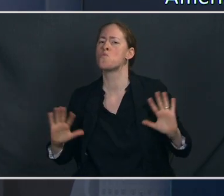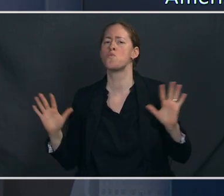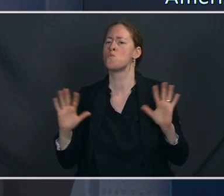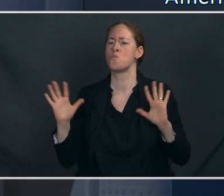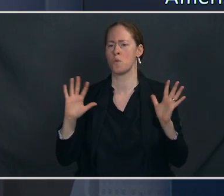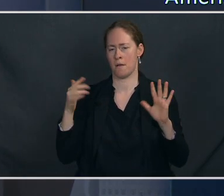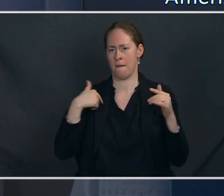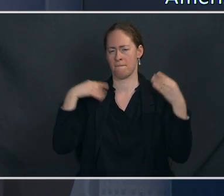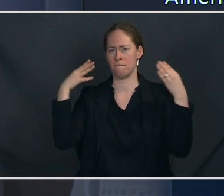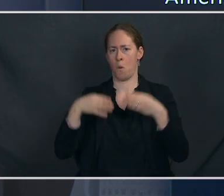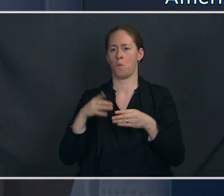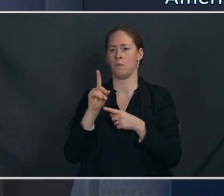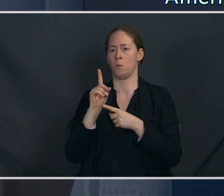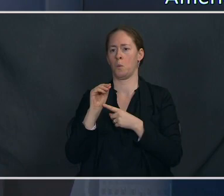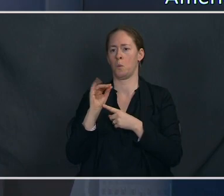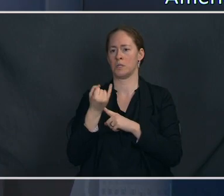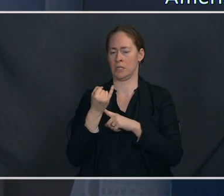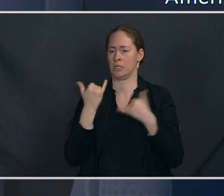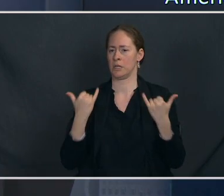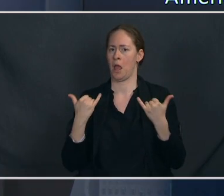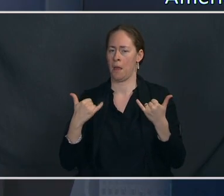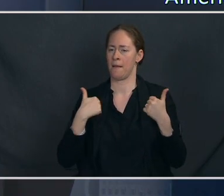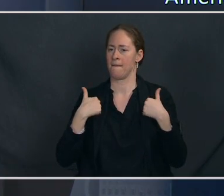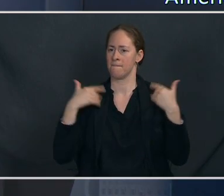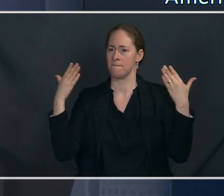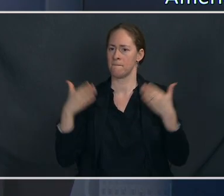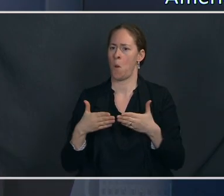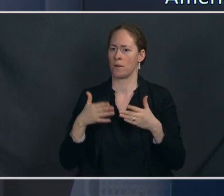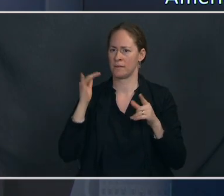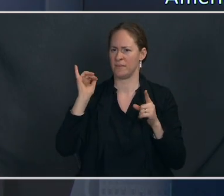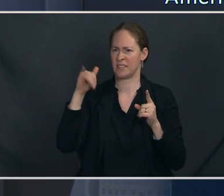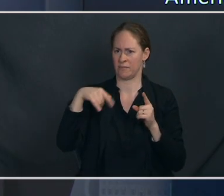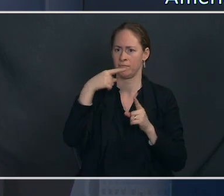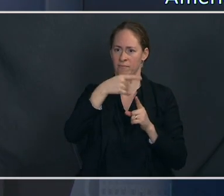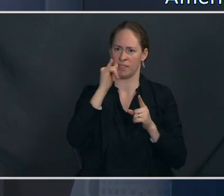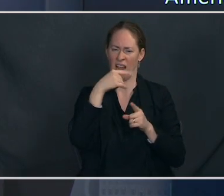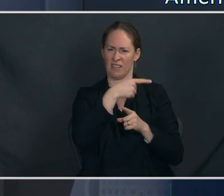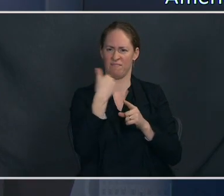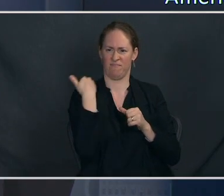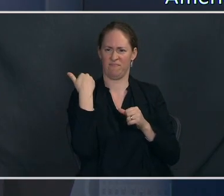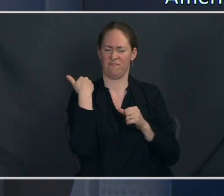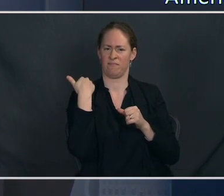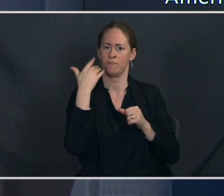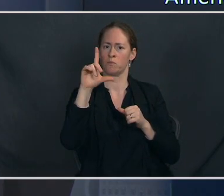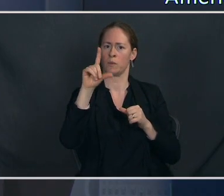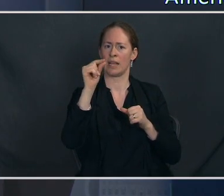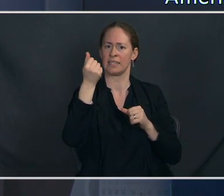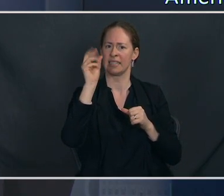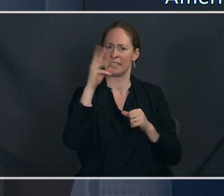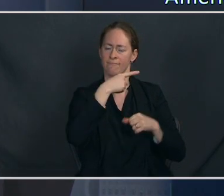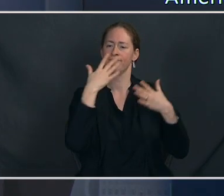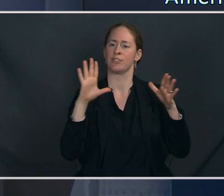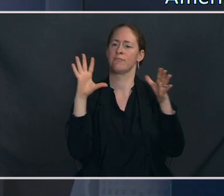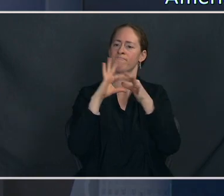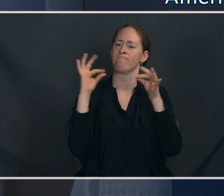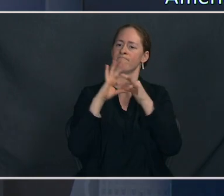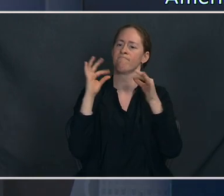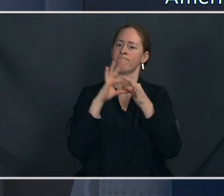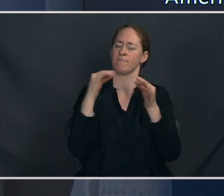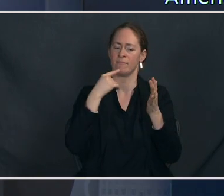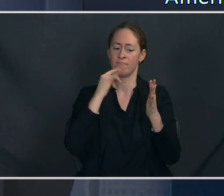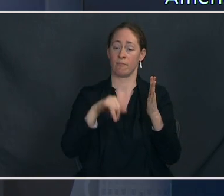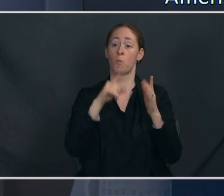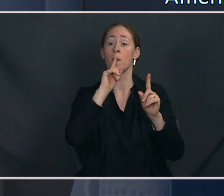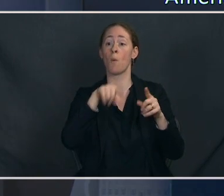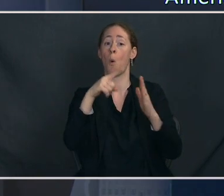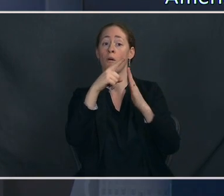Justice Inspector General report in 2016 that underscored that